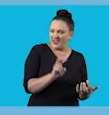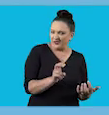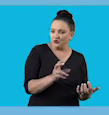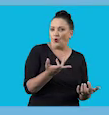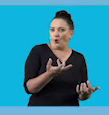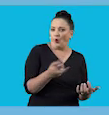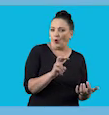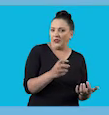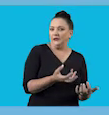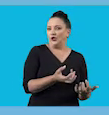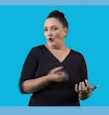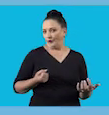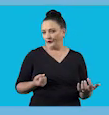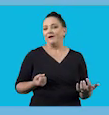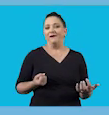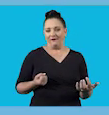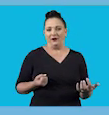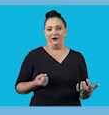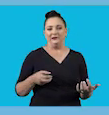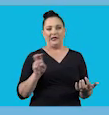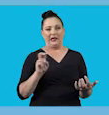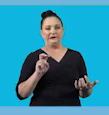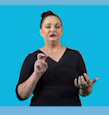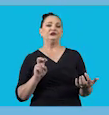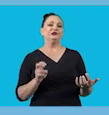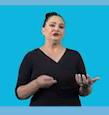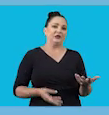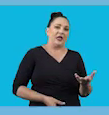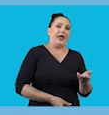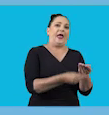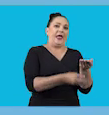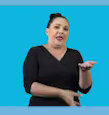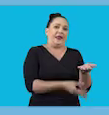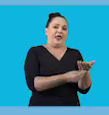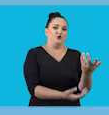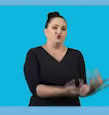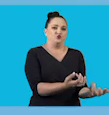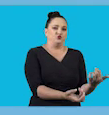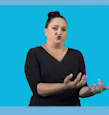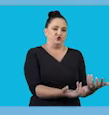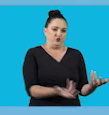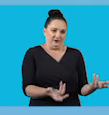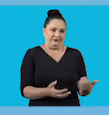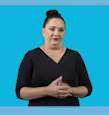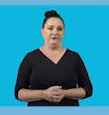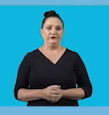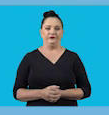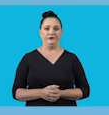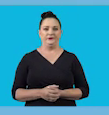know that when you are heating something, we are actually adding energy. So we are adding